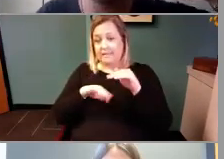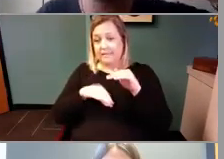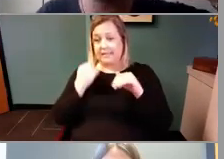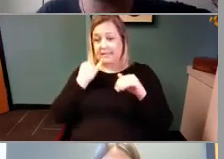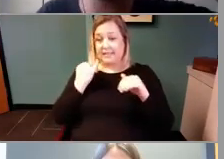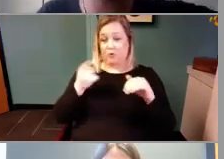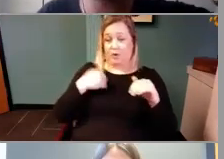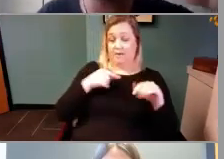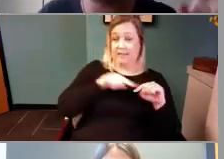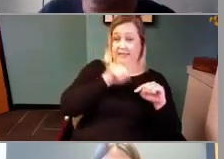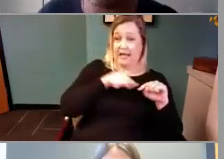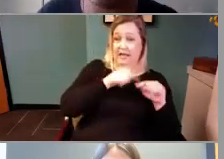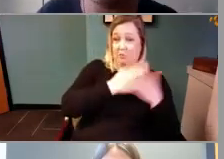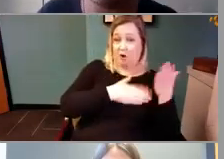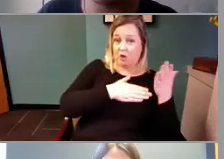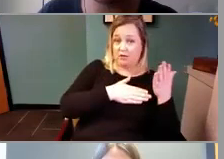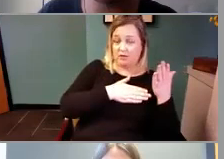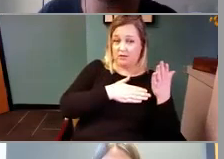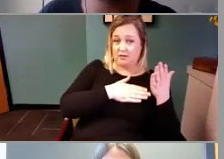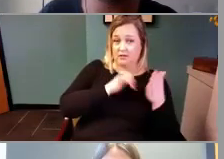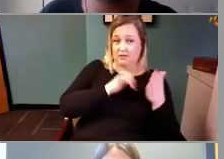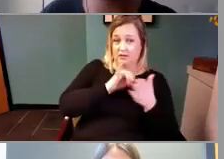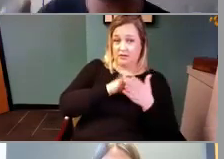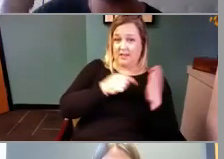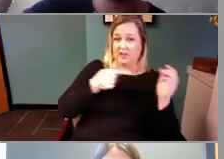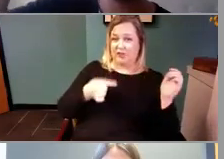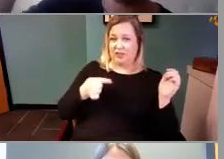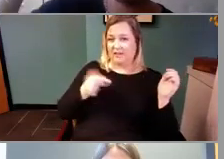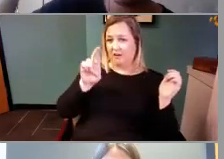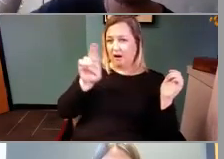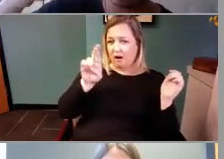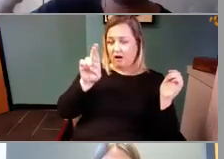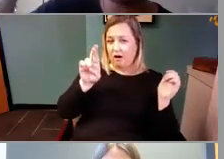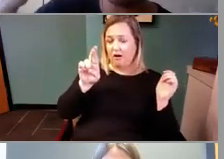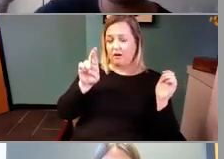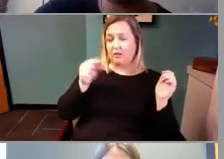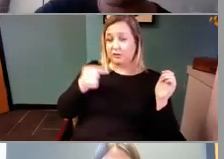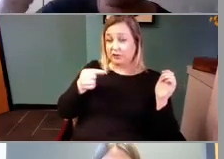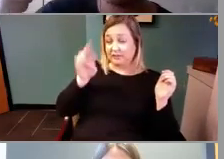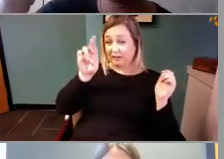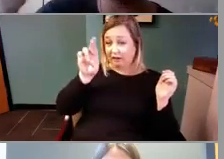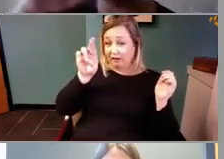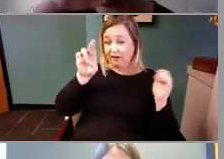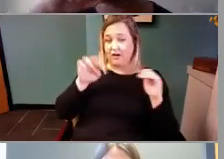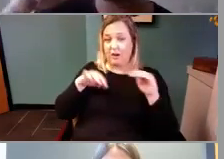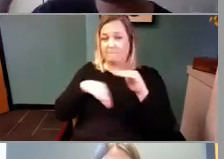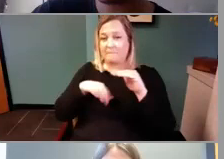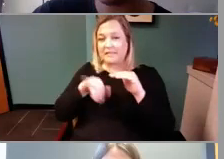components, this G of R is essentially, let's just make it simple. This G of R basically shows